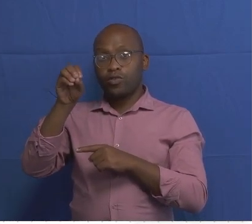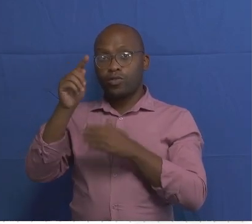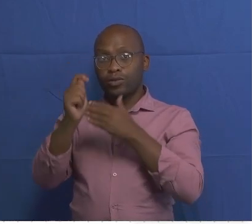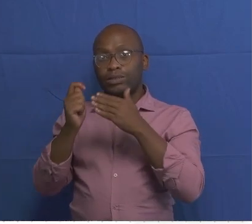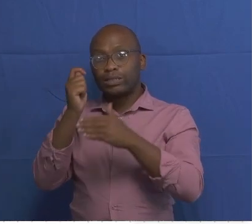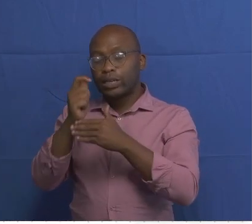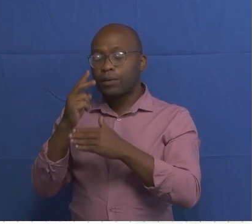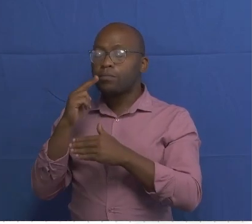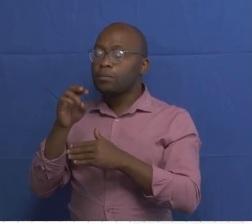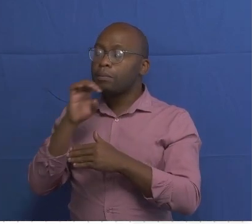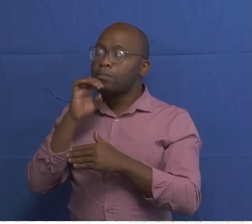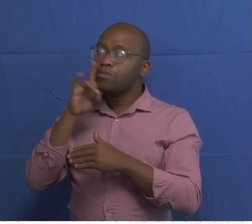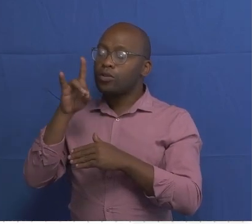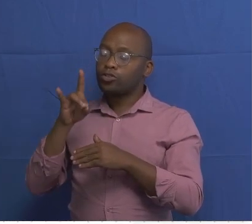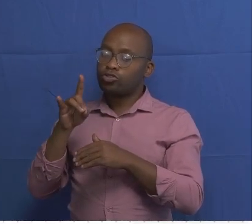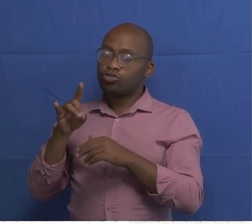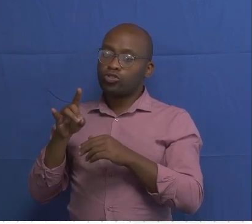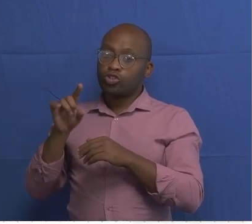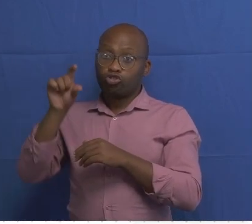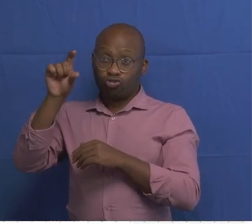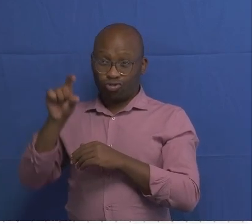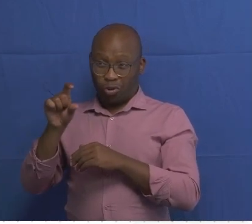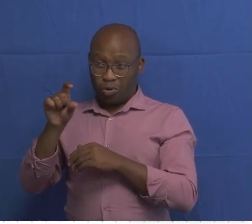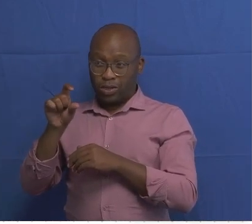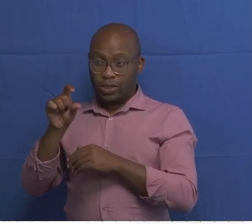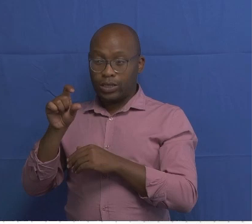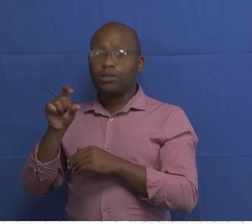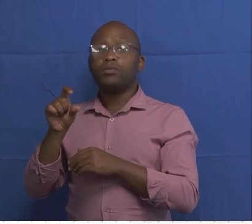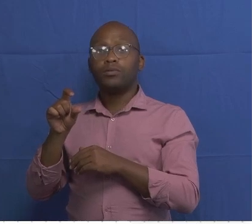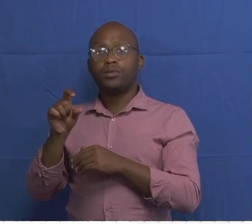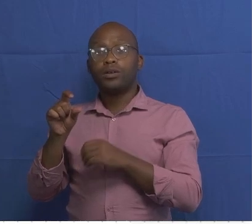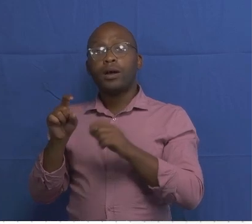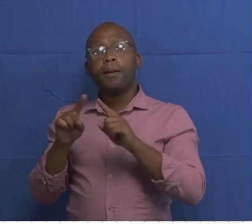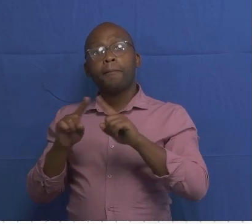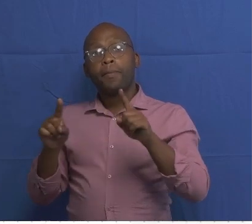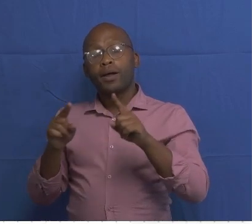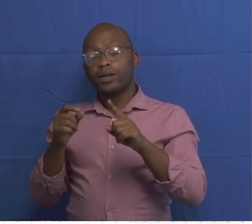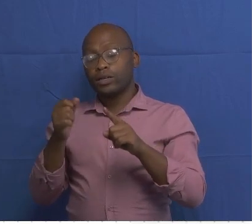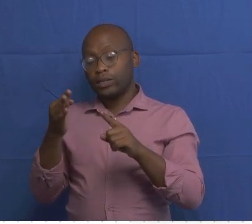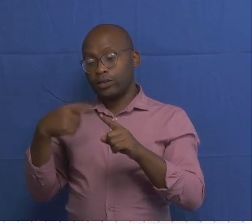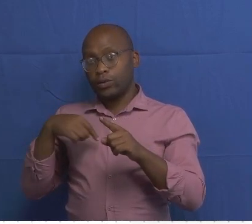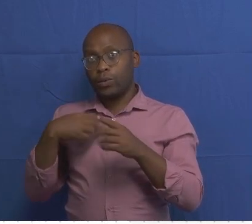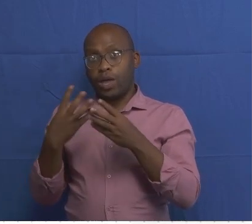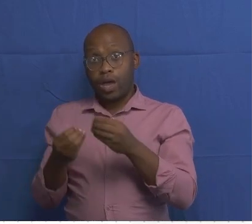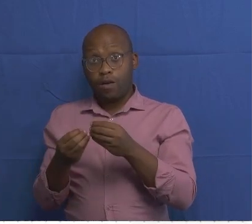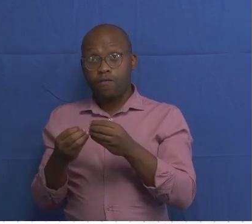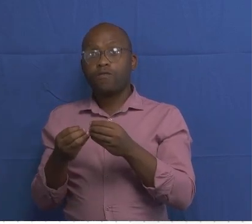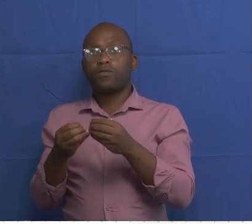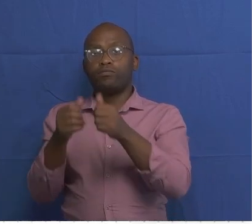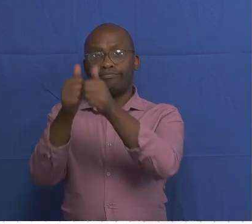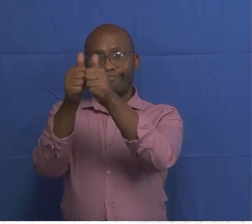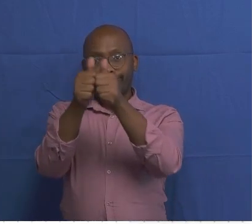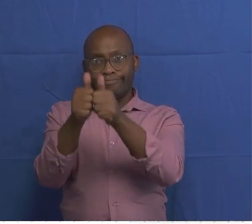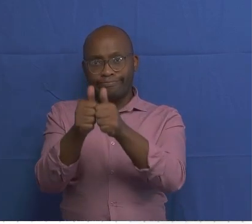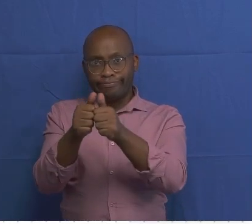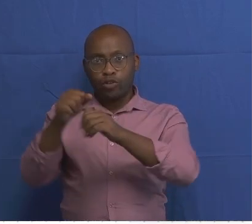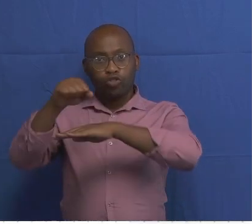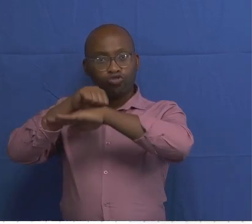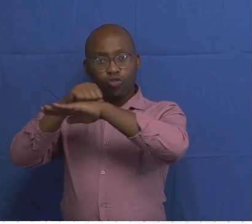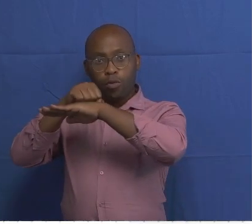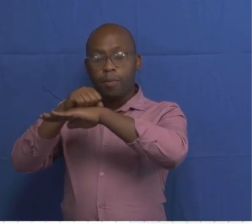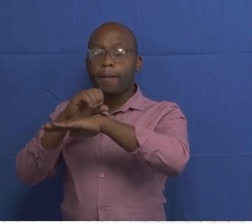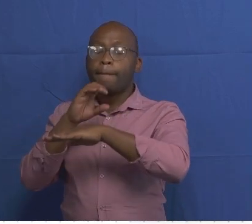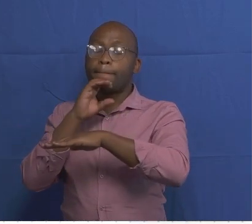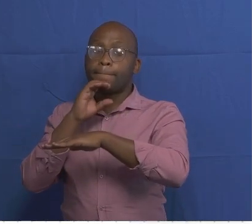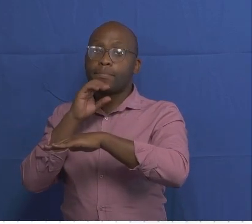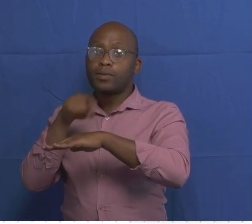recessive phenotype, and then now, if now we have homozygous dominant, it means that the alleles now here have to